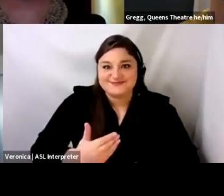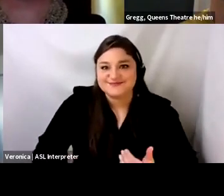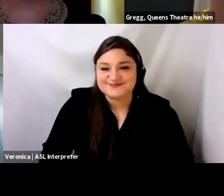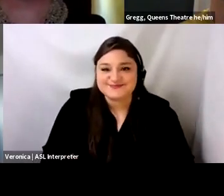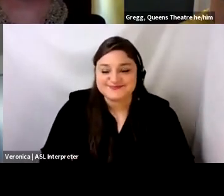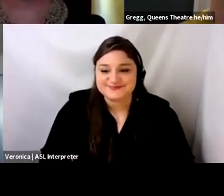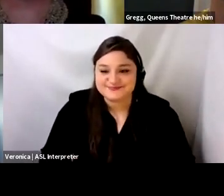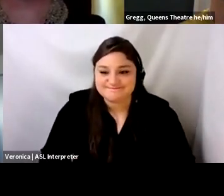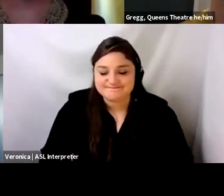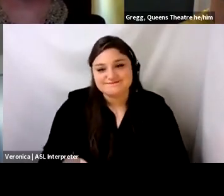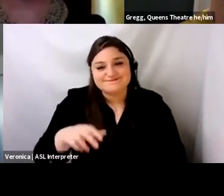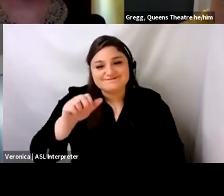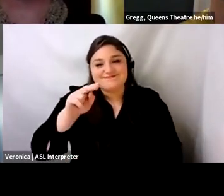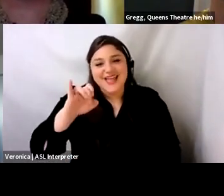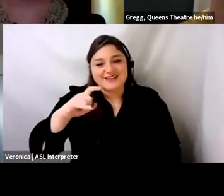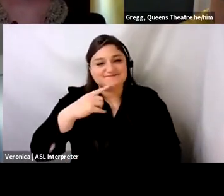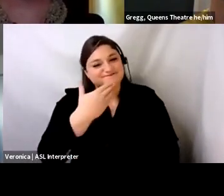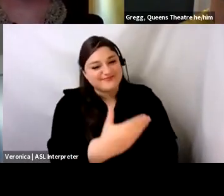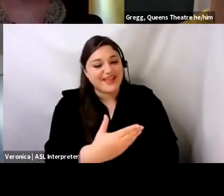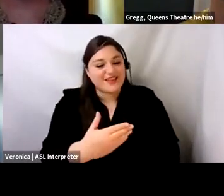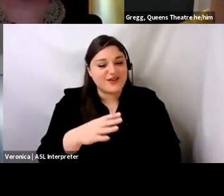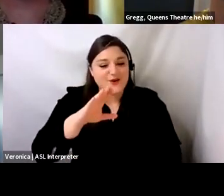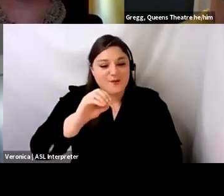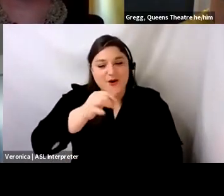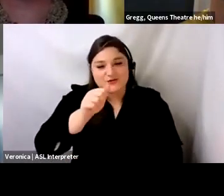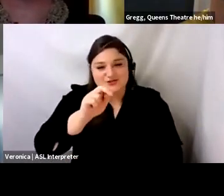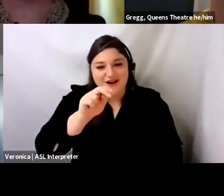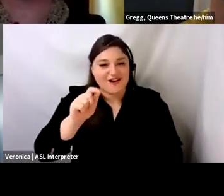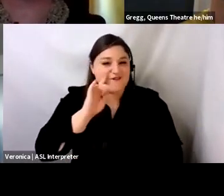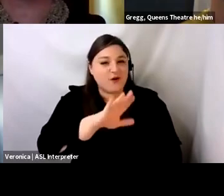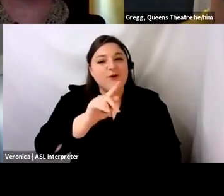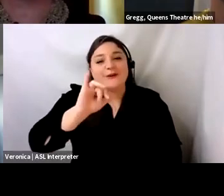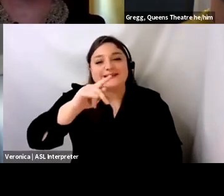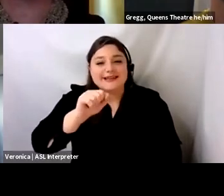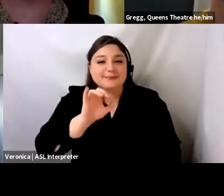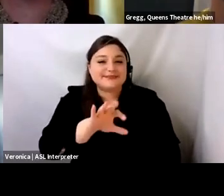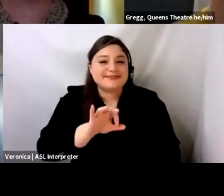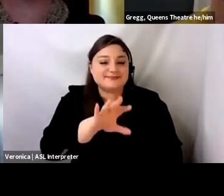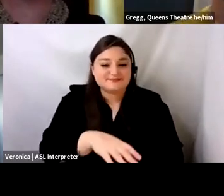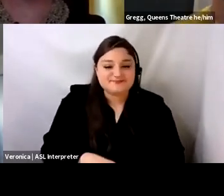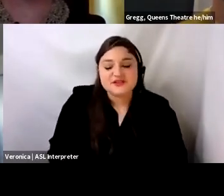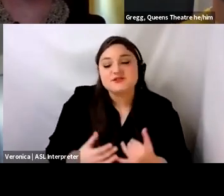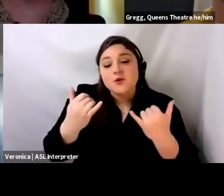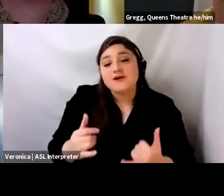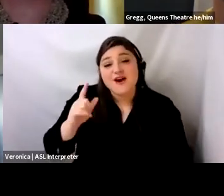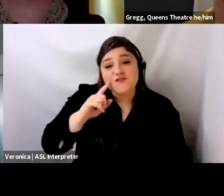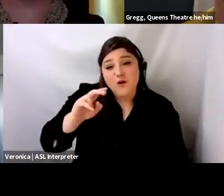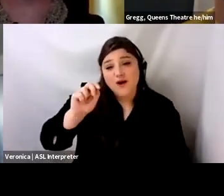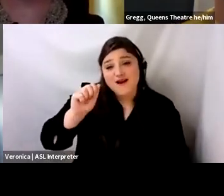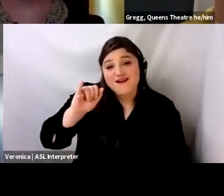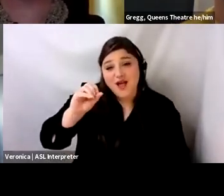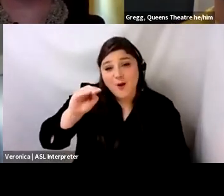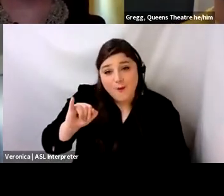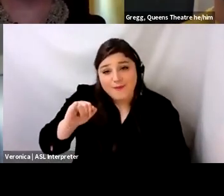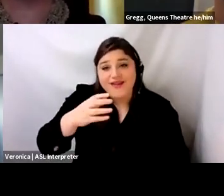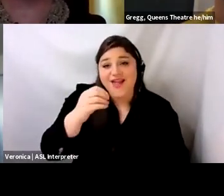sort of summaries. I want to throw it back to Naomi and to Greg as folks who have sort of developed programs. And I also want to,